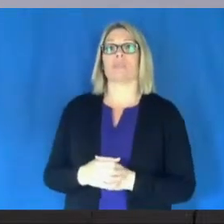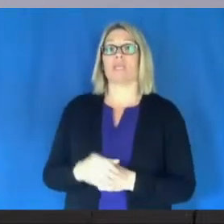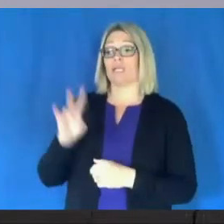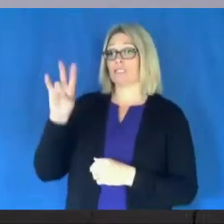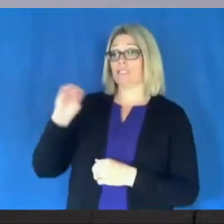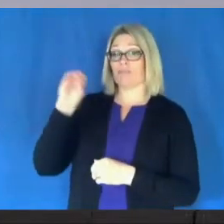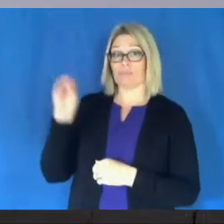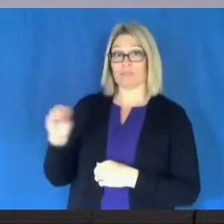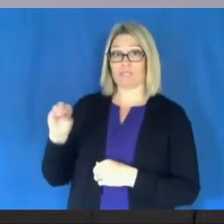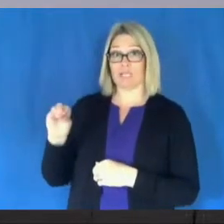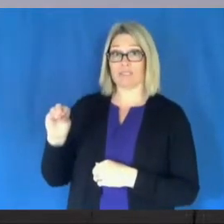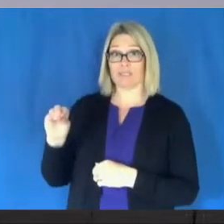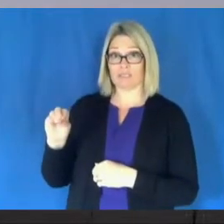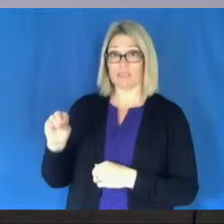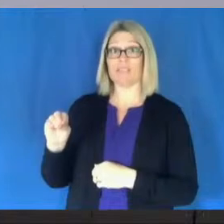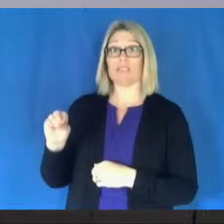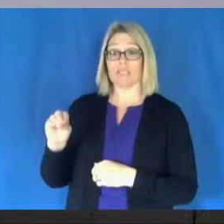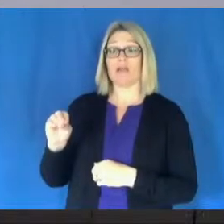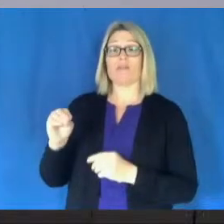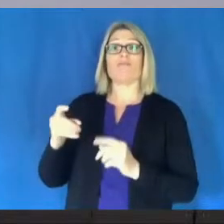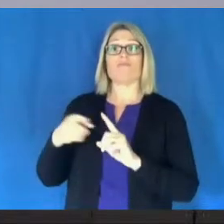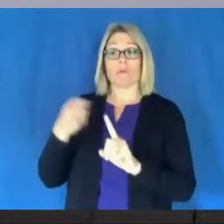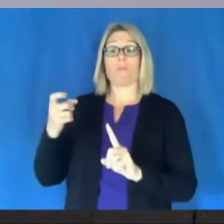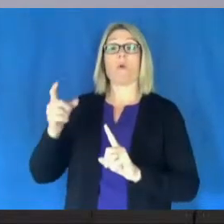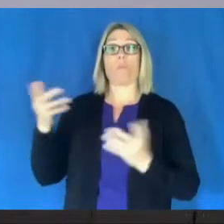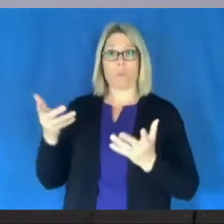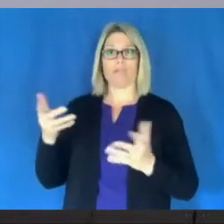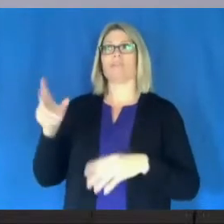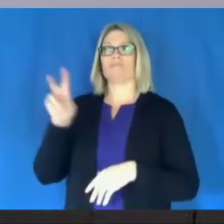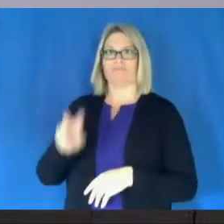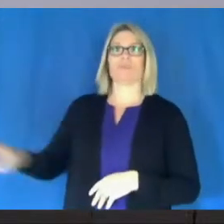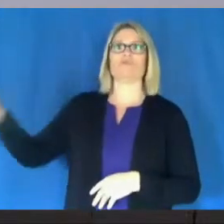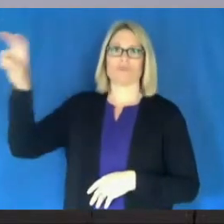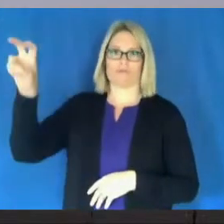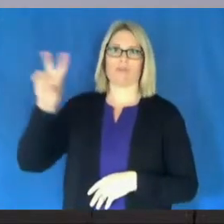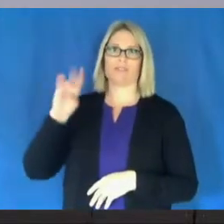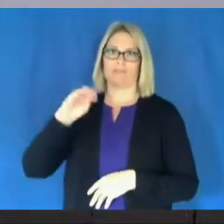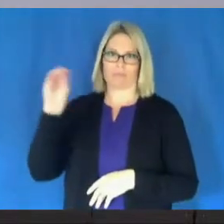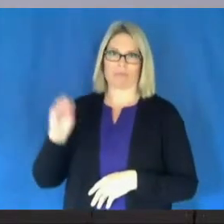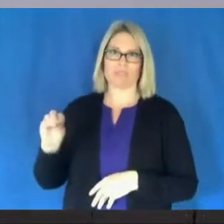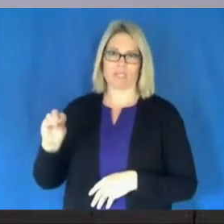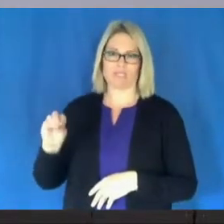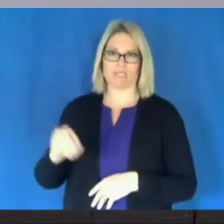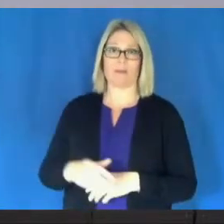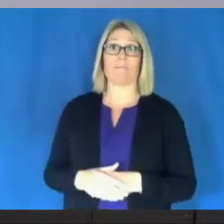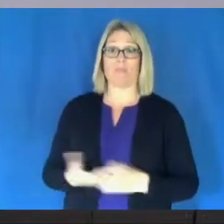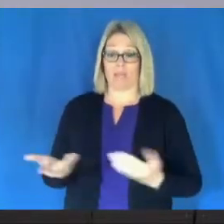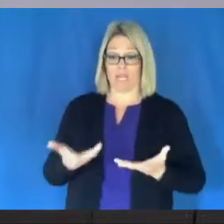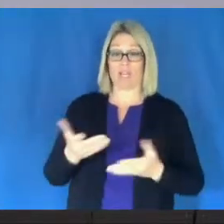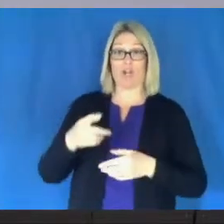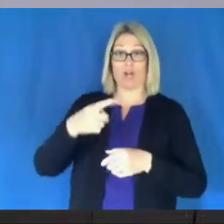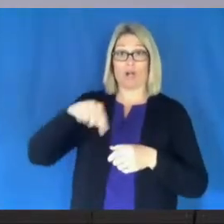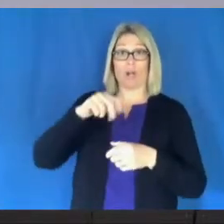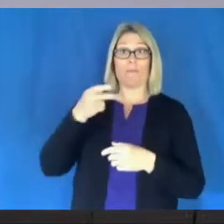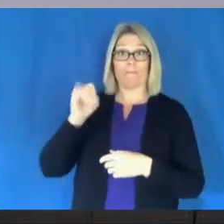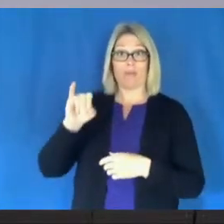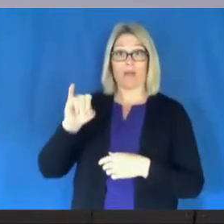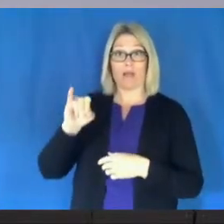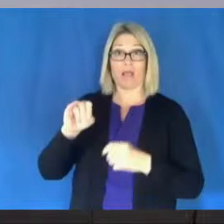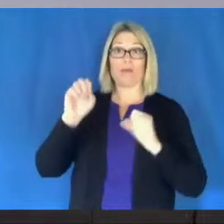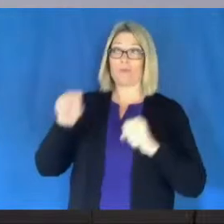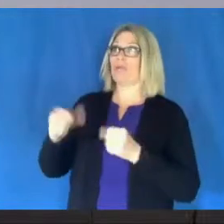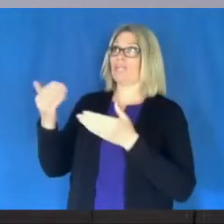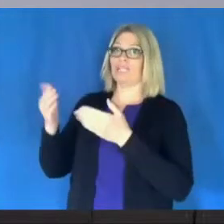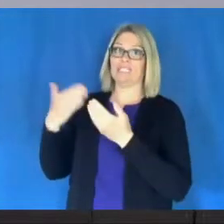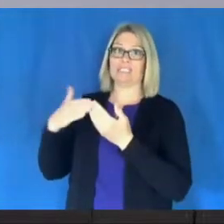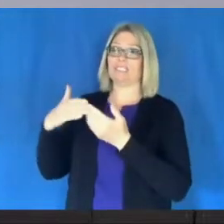of our cases of COVID-19 are directly linked to travel. And we know that being an island, we are at great risk of importation of